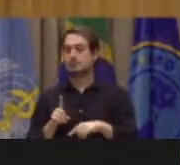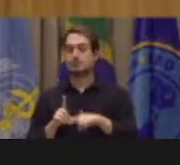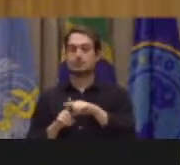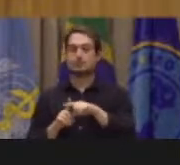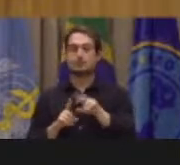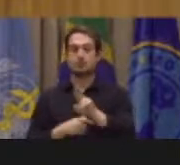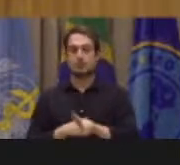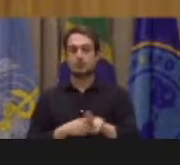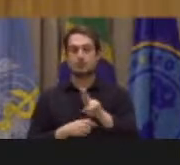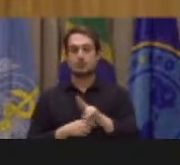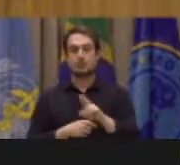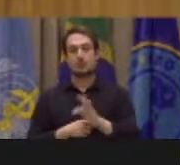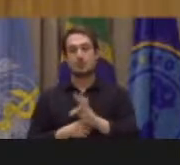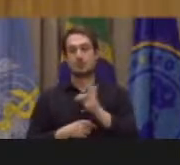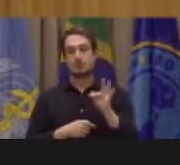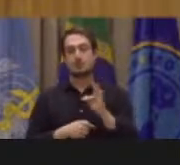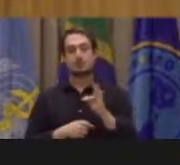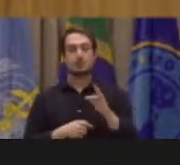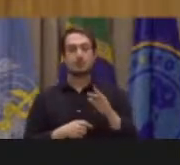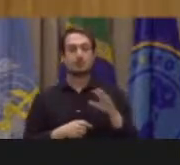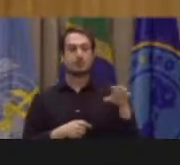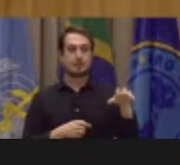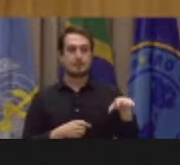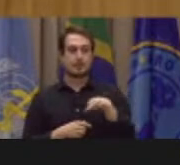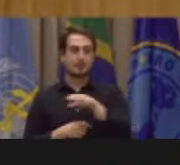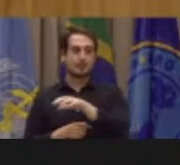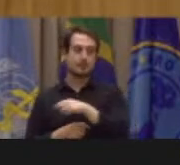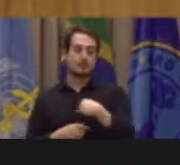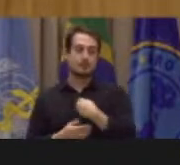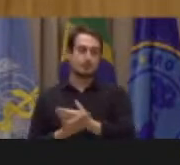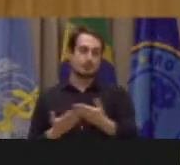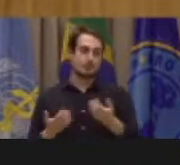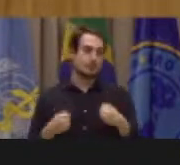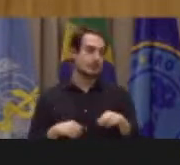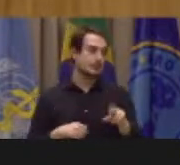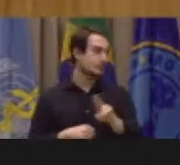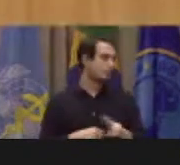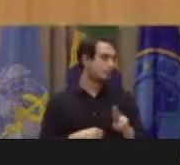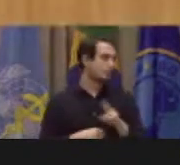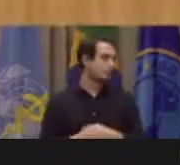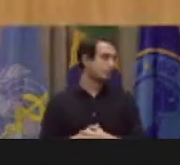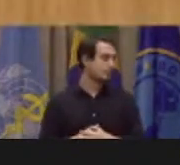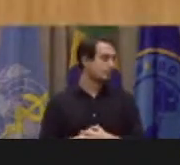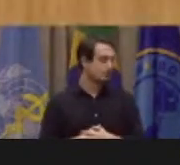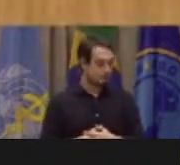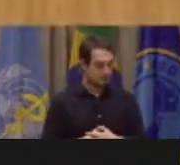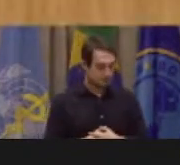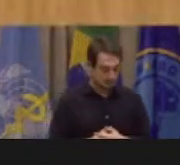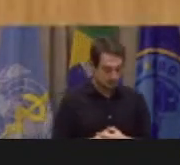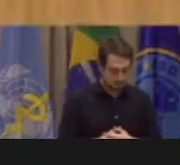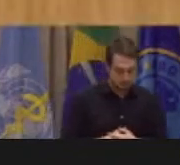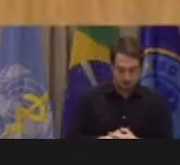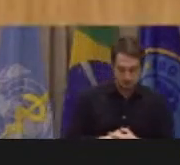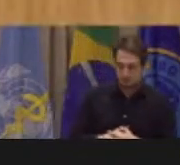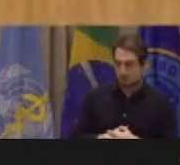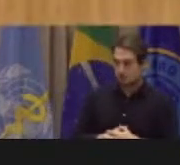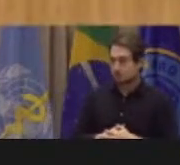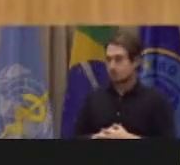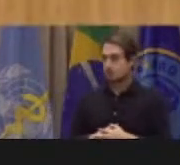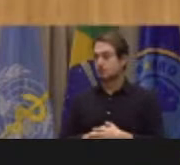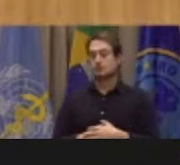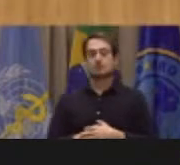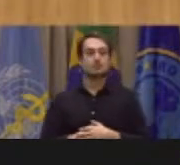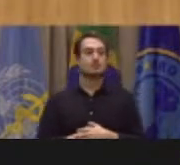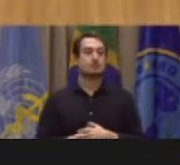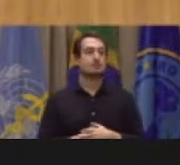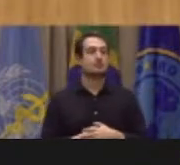optimistic vision for the future, for all other things that we want to do. Thank you, Jailson. Thank you, Giuseppe,